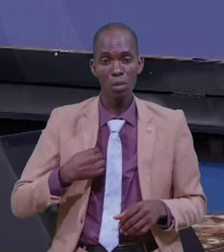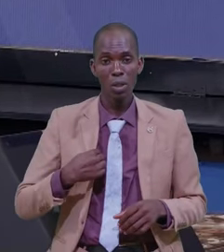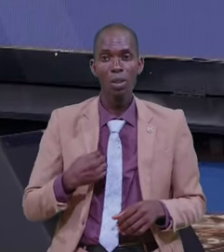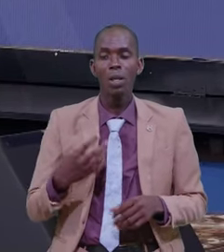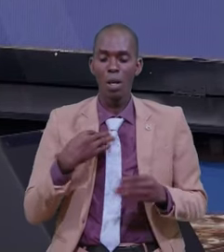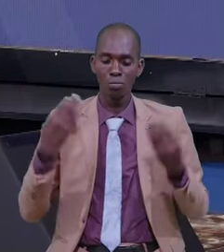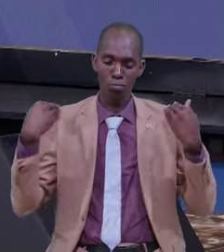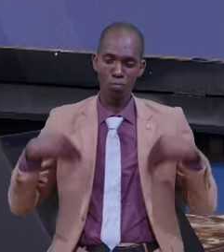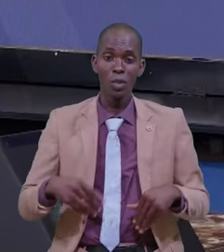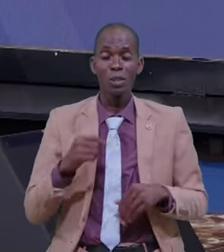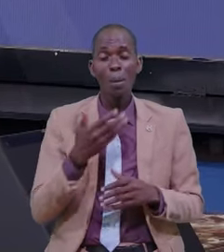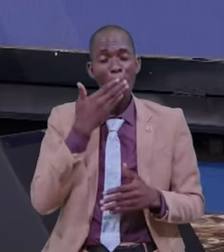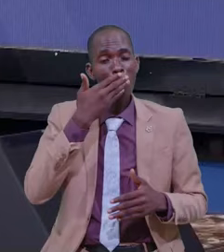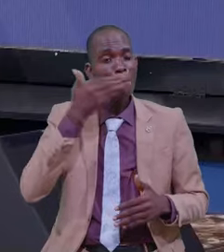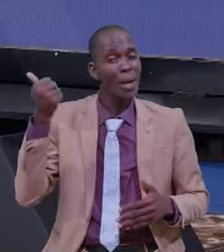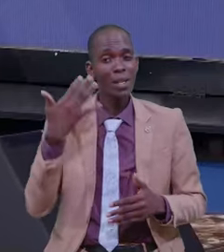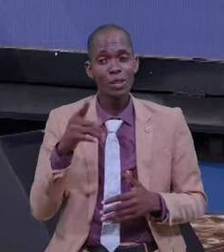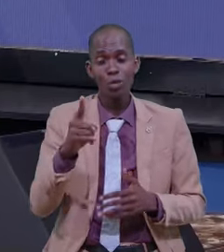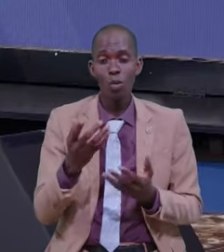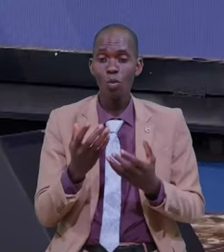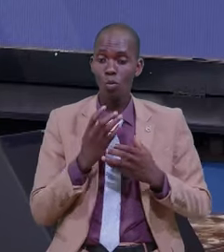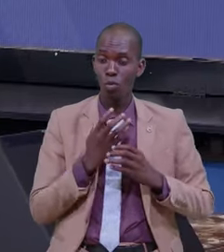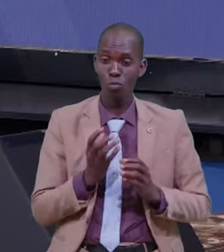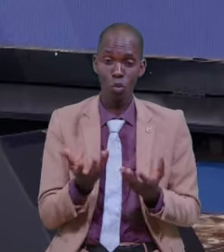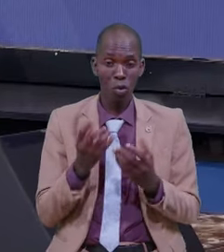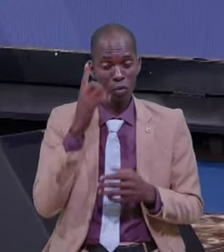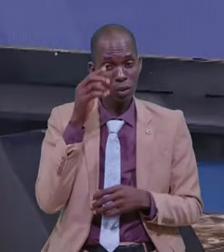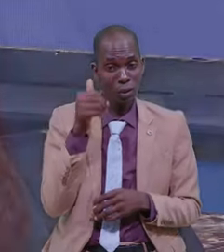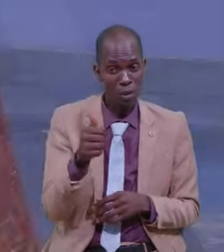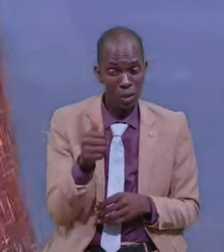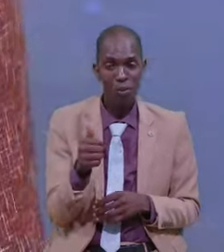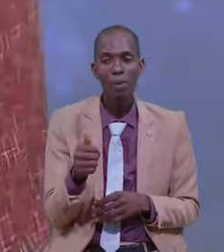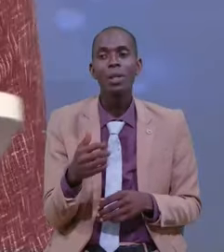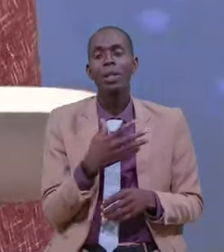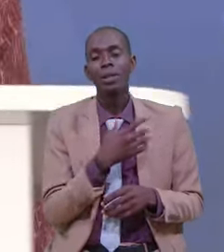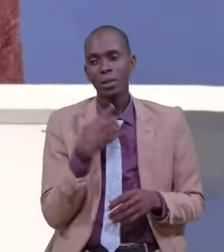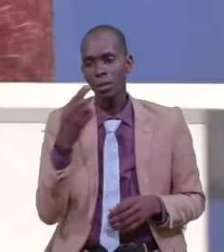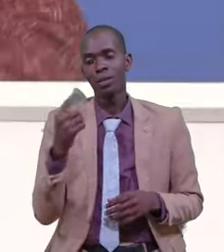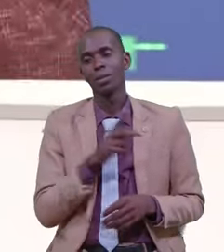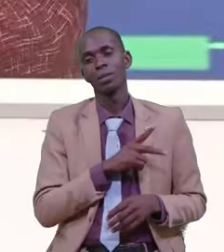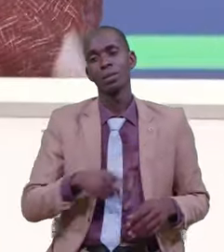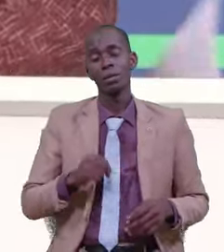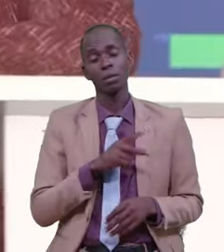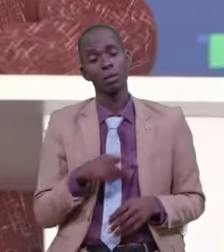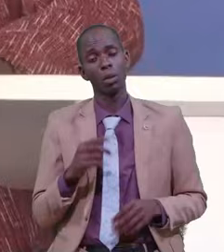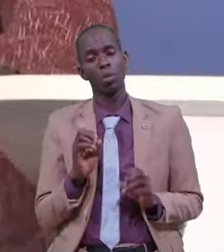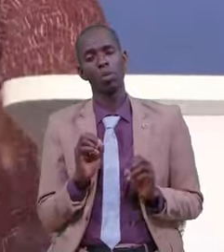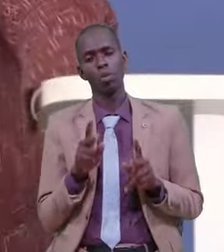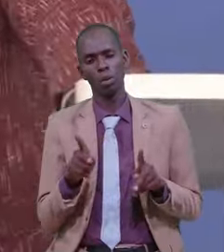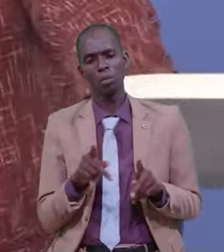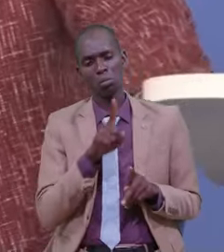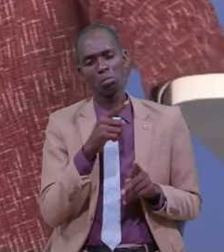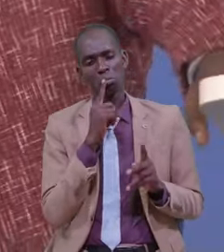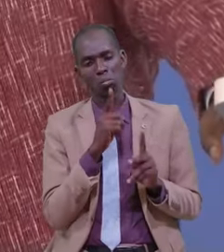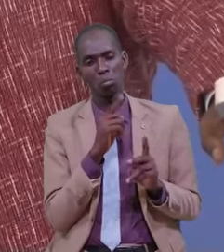for himself, he said to the king. And the king said, all right, take Mordecai.